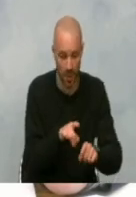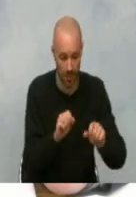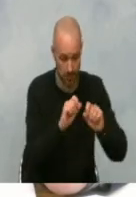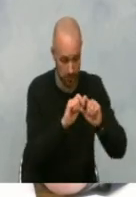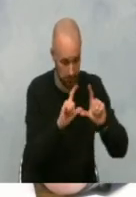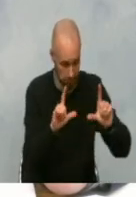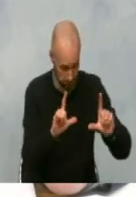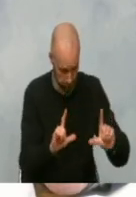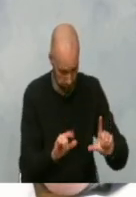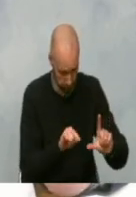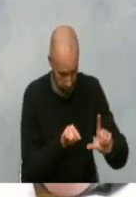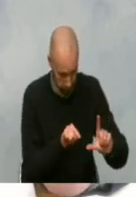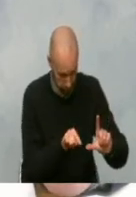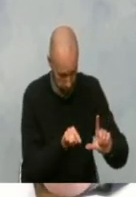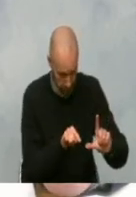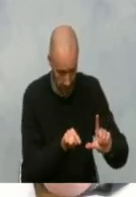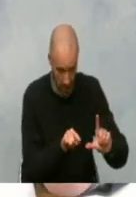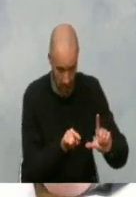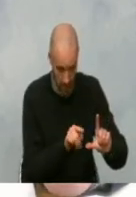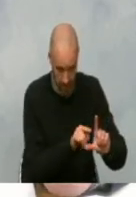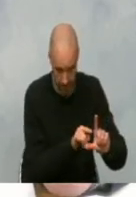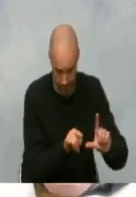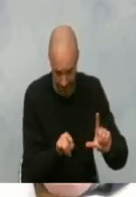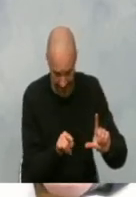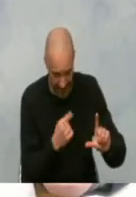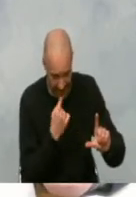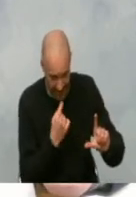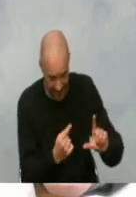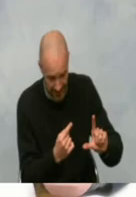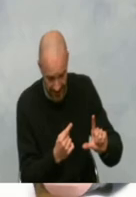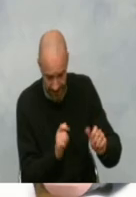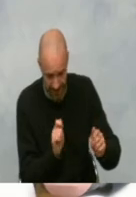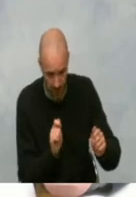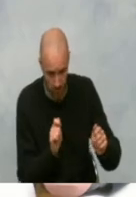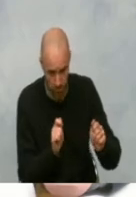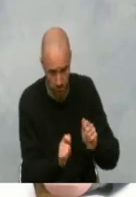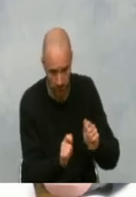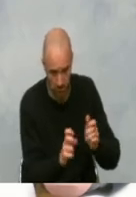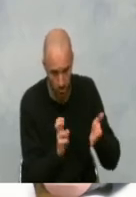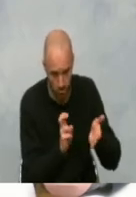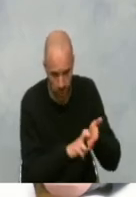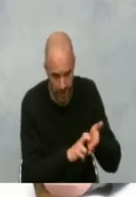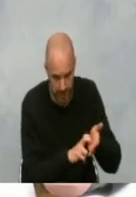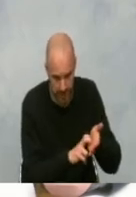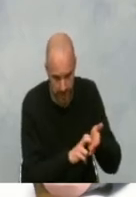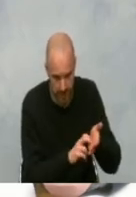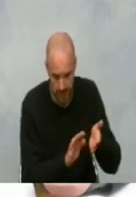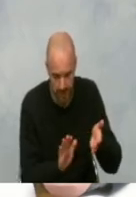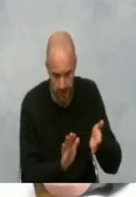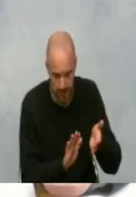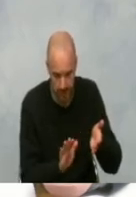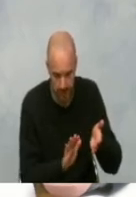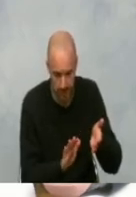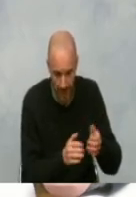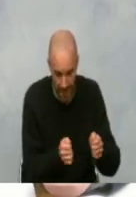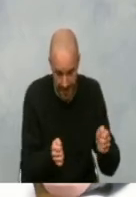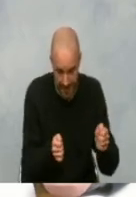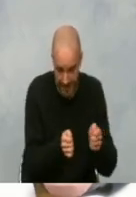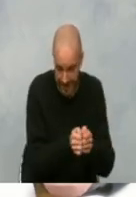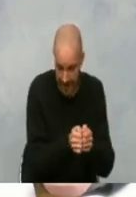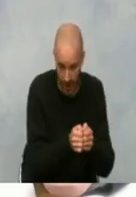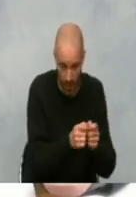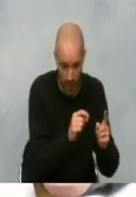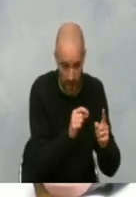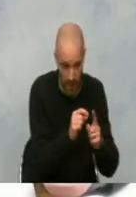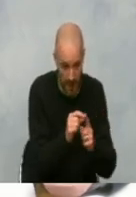of the page which says, look, this doesn't change our contract. right? So the deal with the